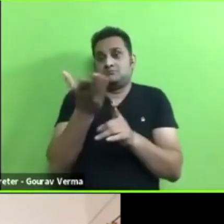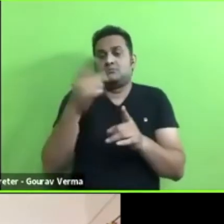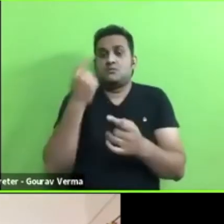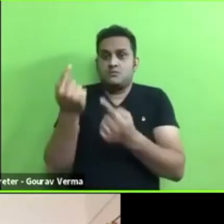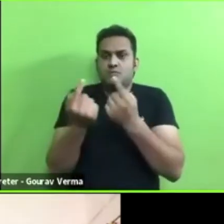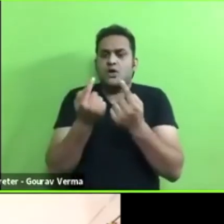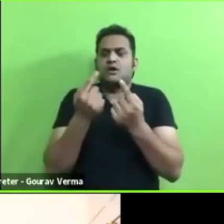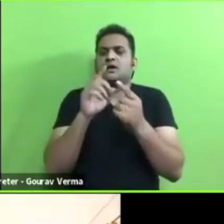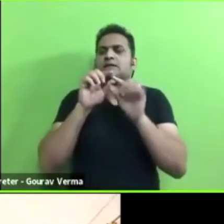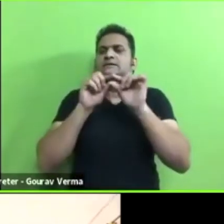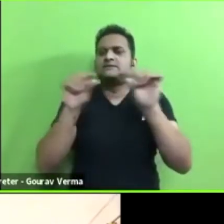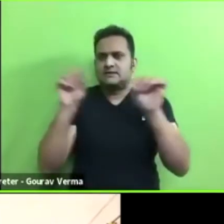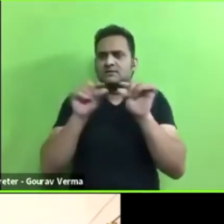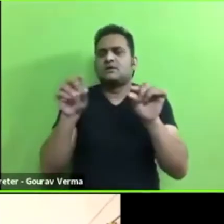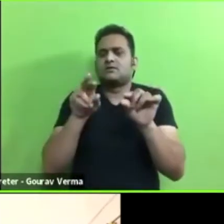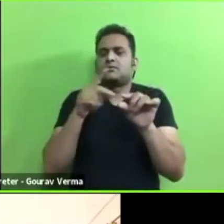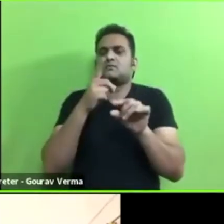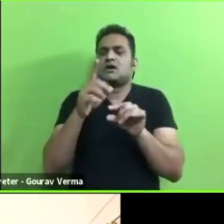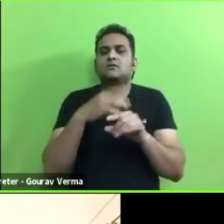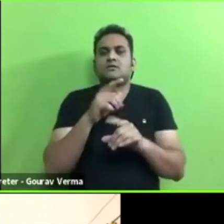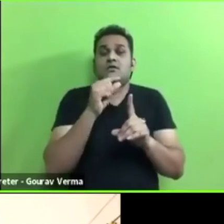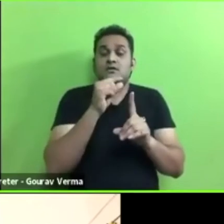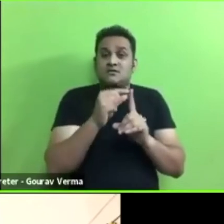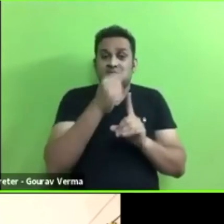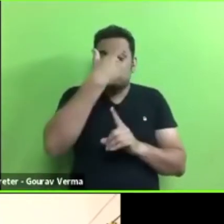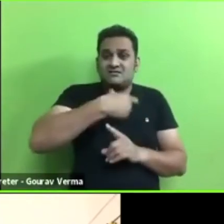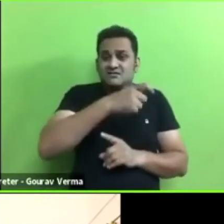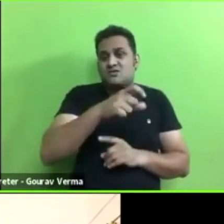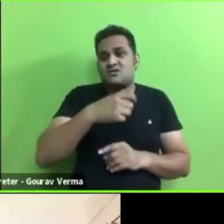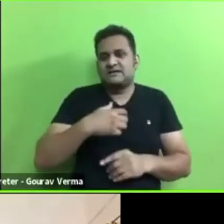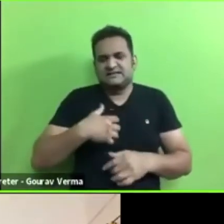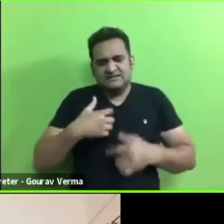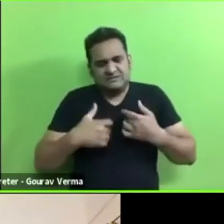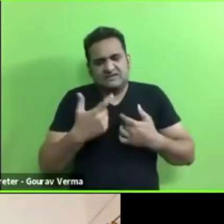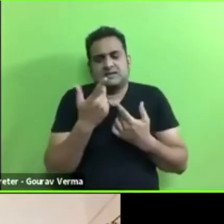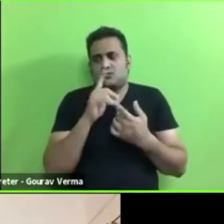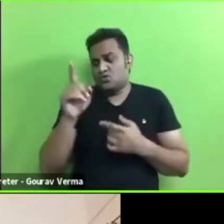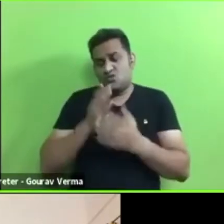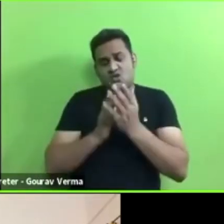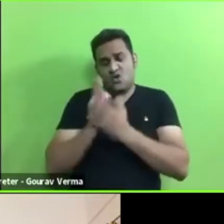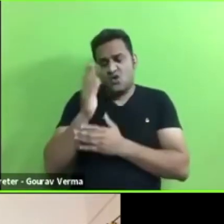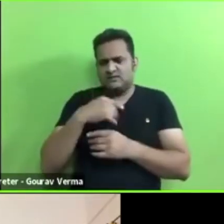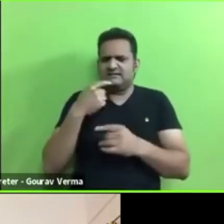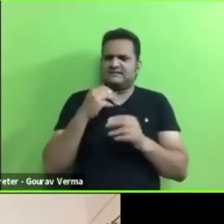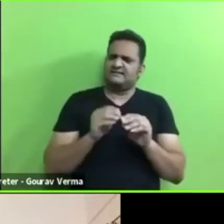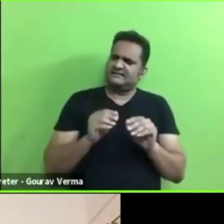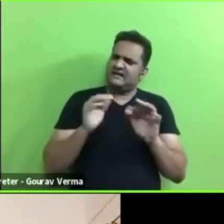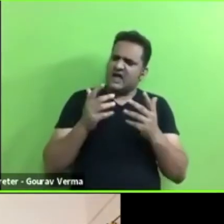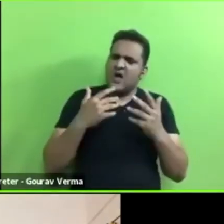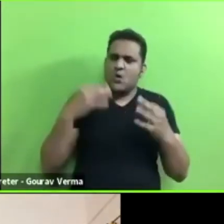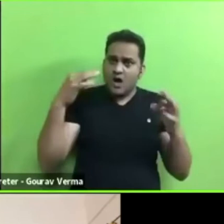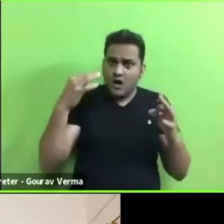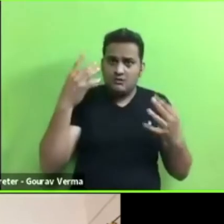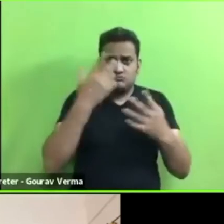statement. But also there is a private emotion. I always wonder, Krishna, that art as an equalizer